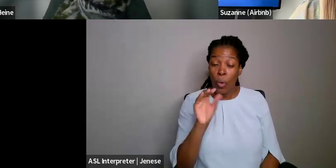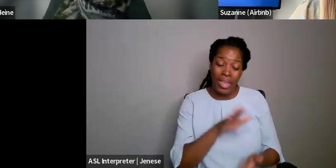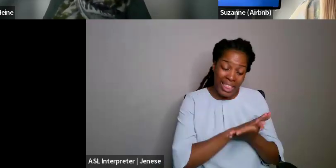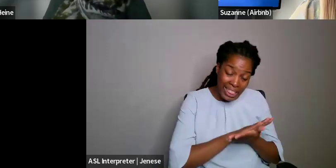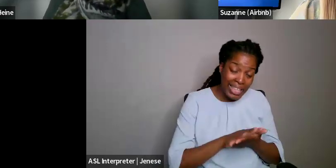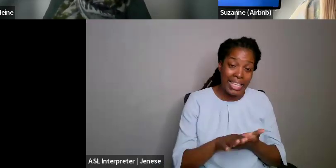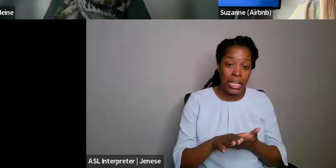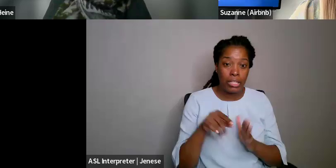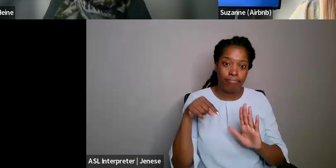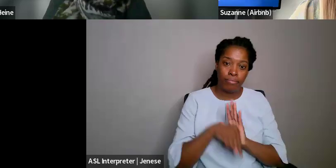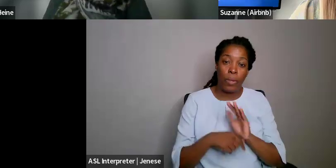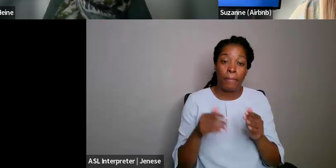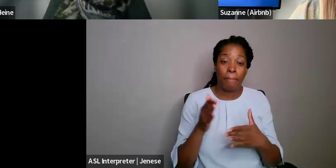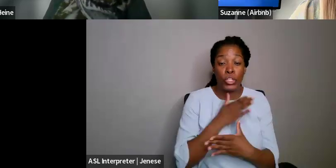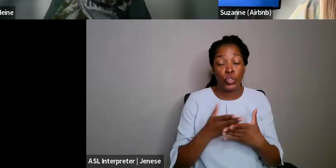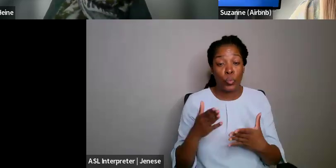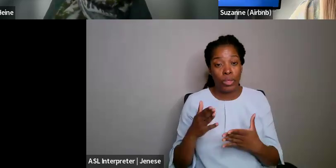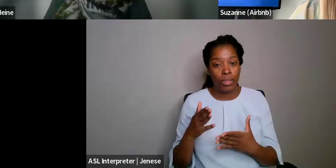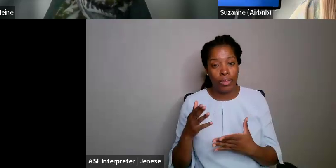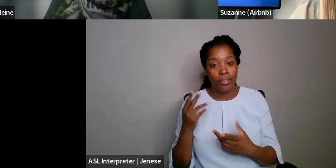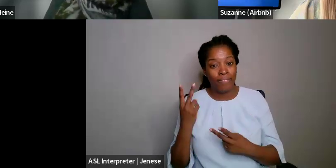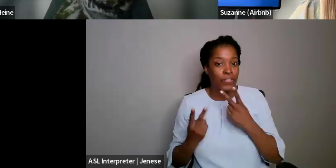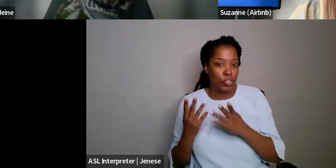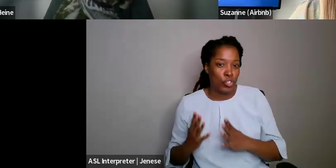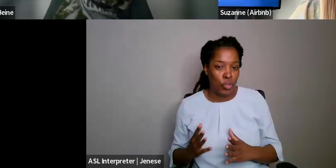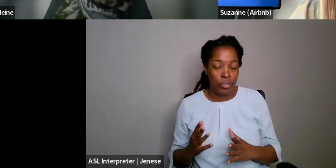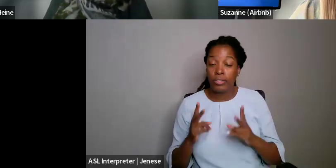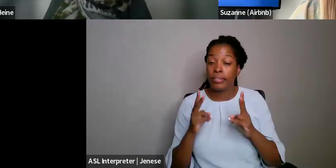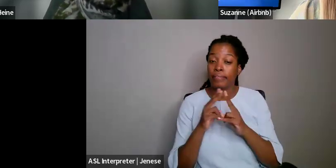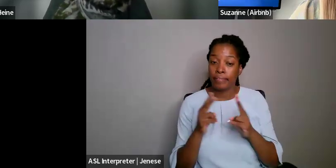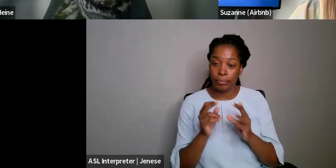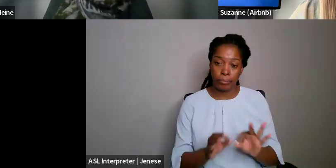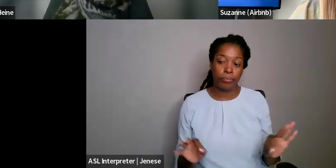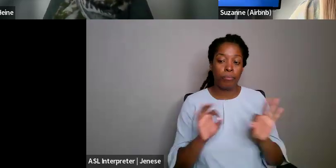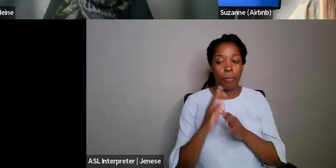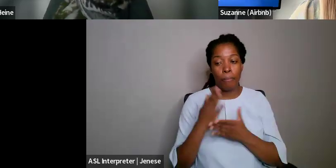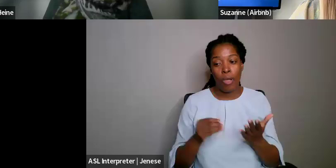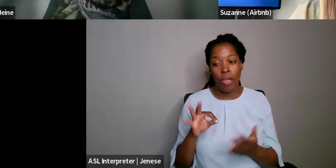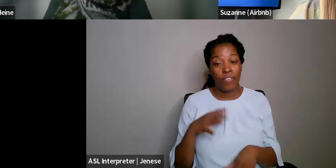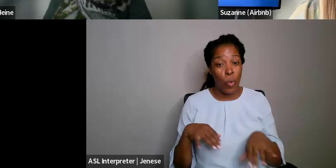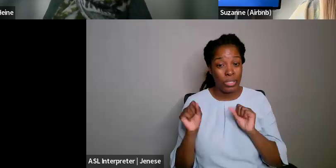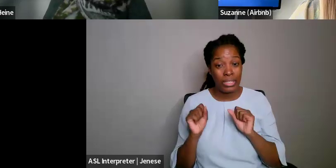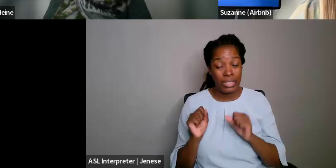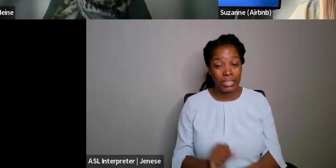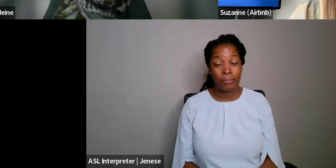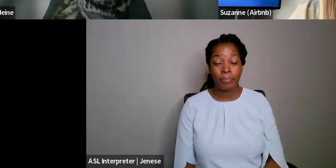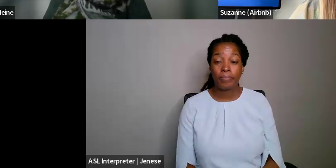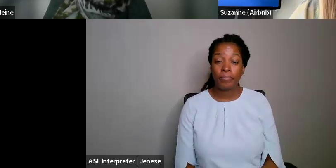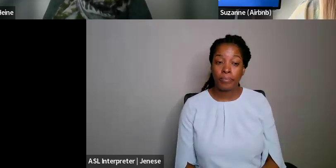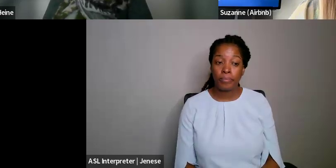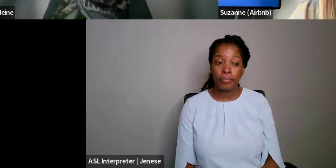guest stays is very expensive, very essential part of hosting. Yeah, and I think